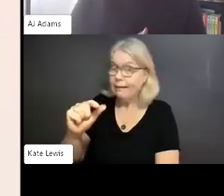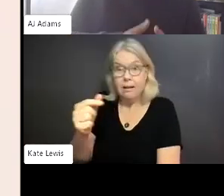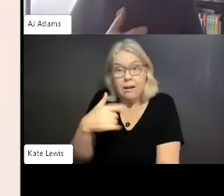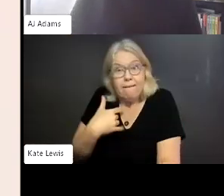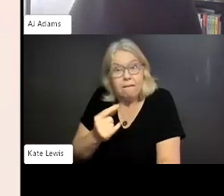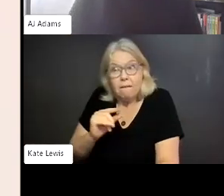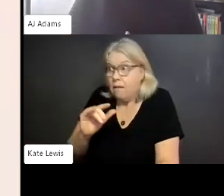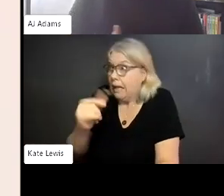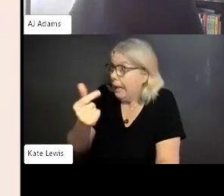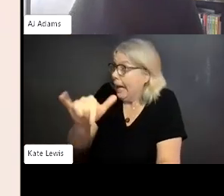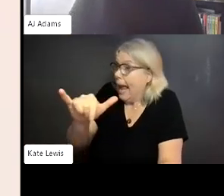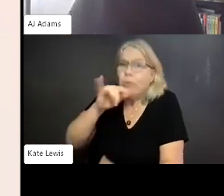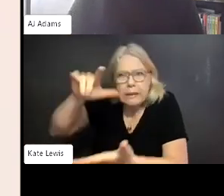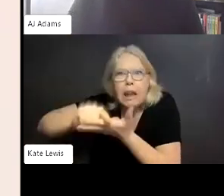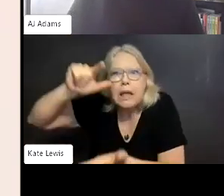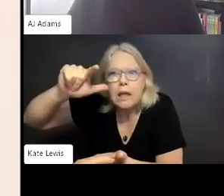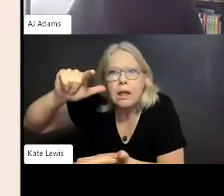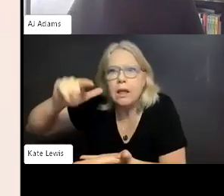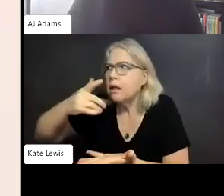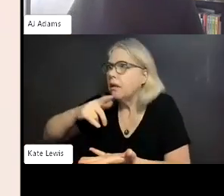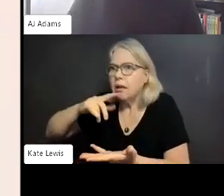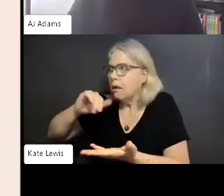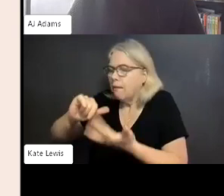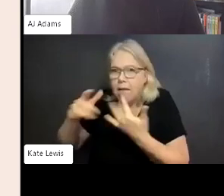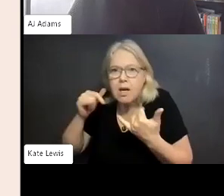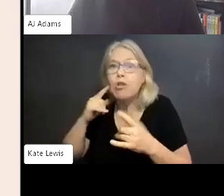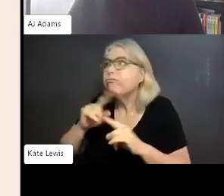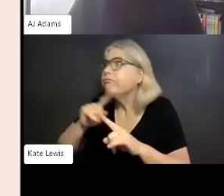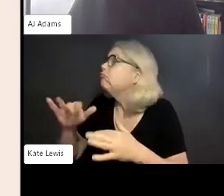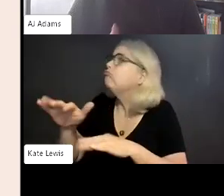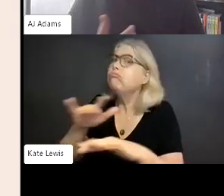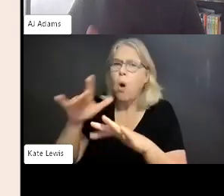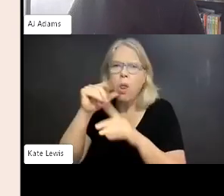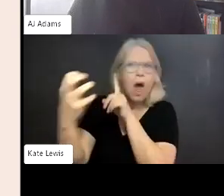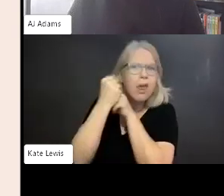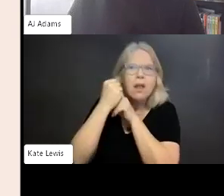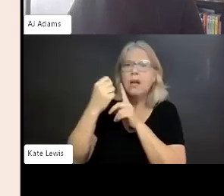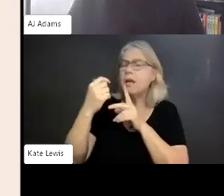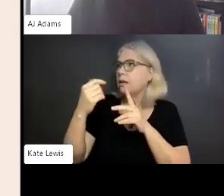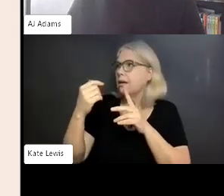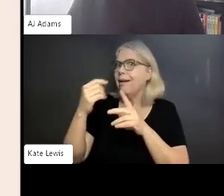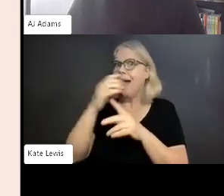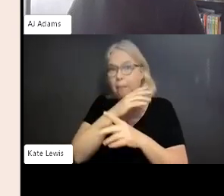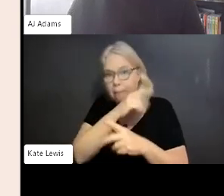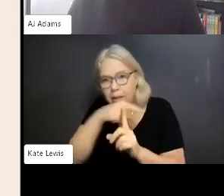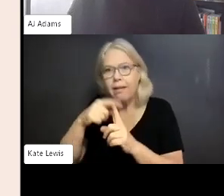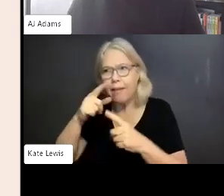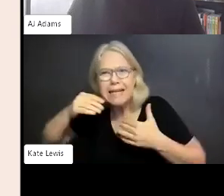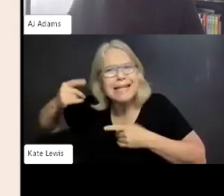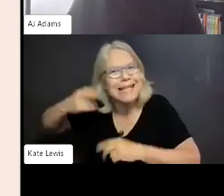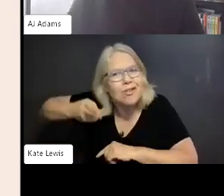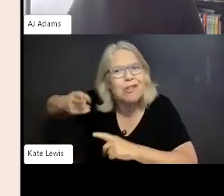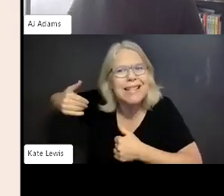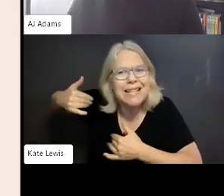some amazing victories that we've seen, such as the right to same-sex marriage and